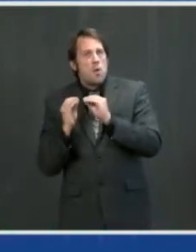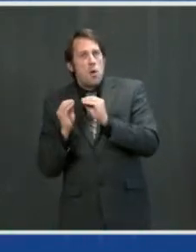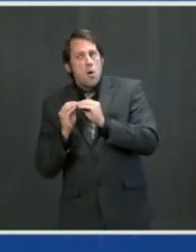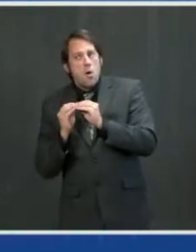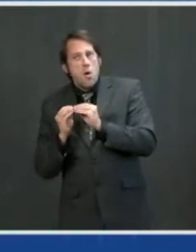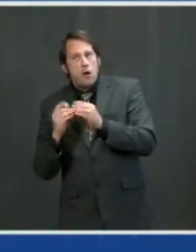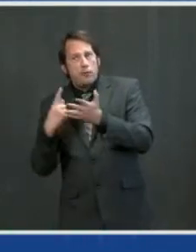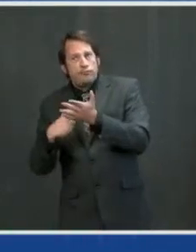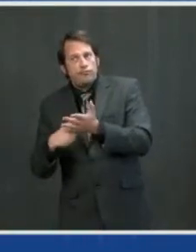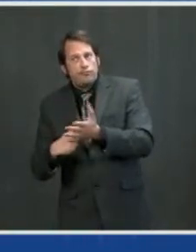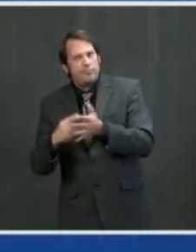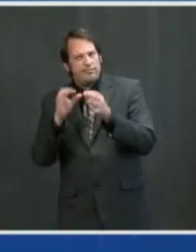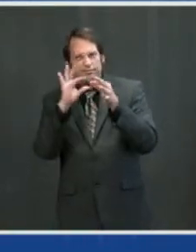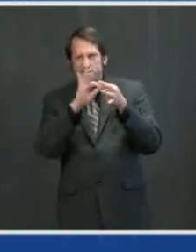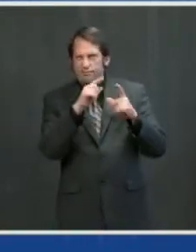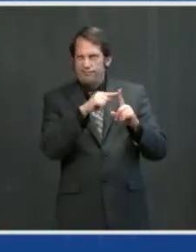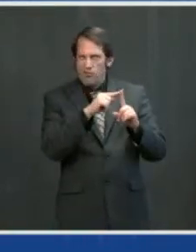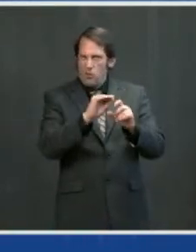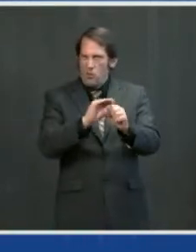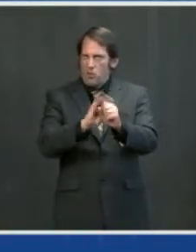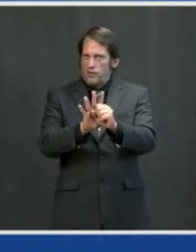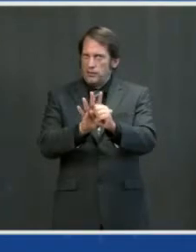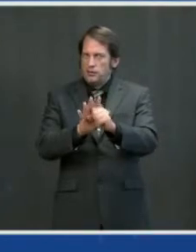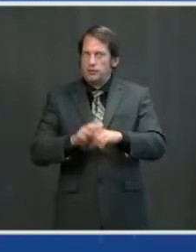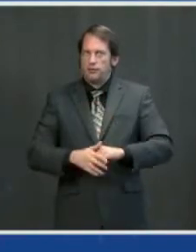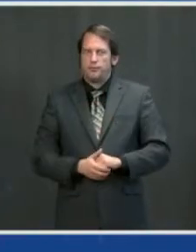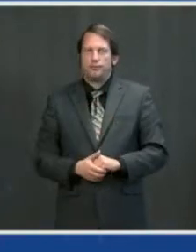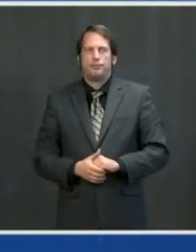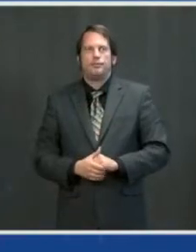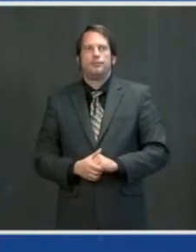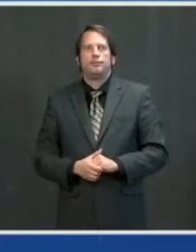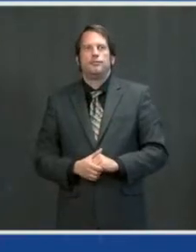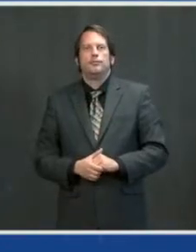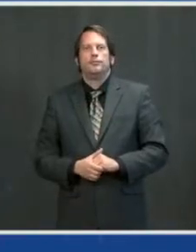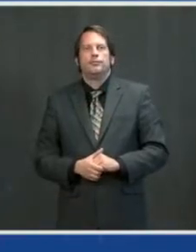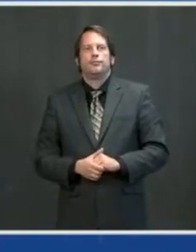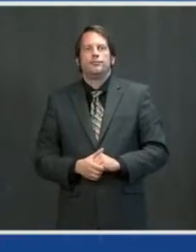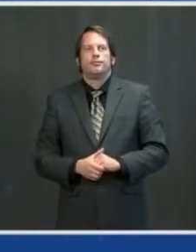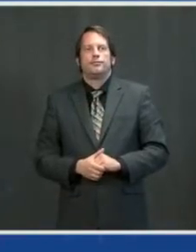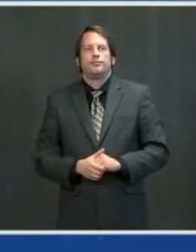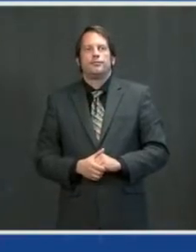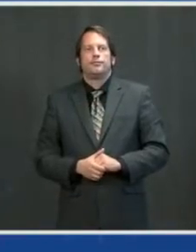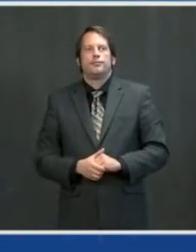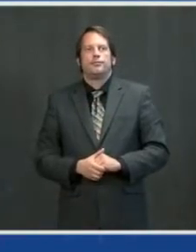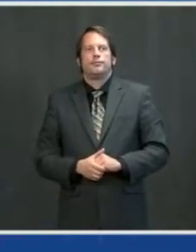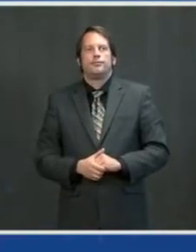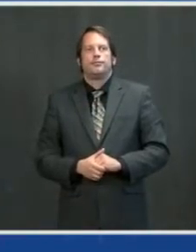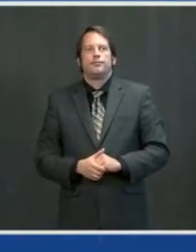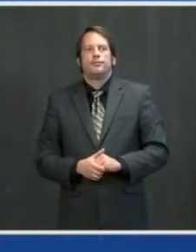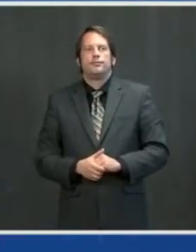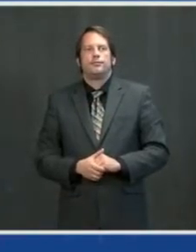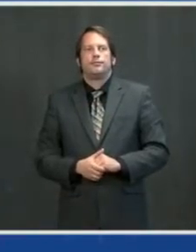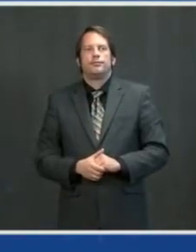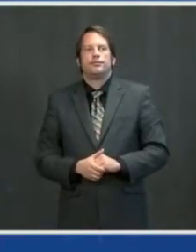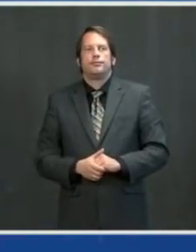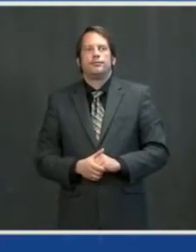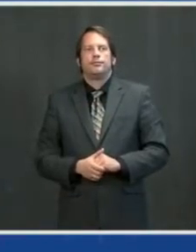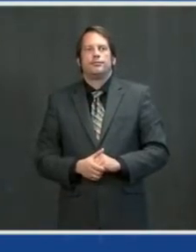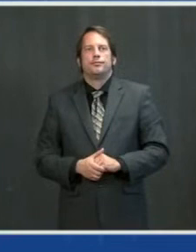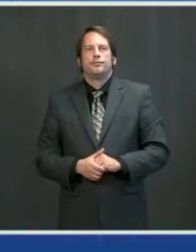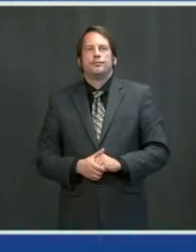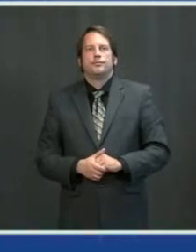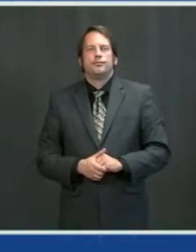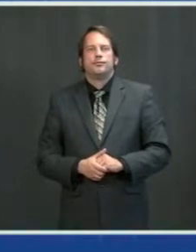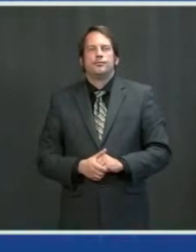As was mentioned at the beginning, I expressed my determination to realize the